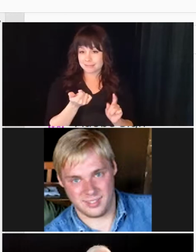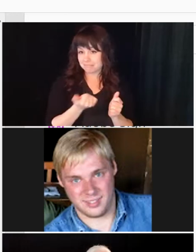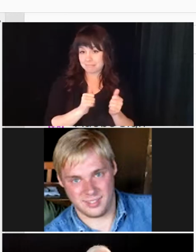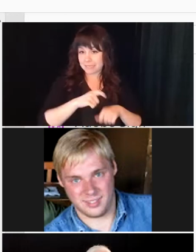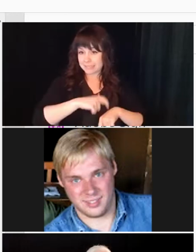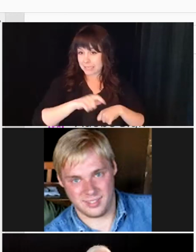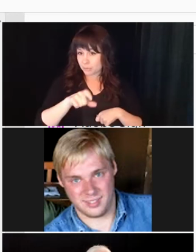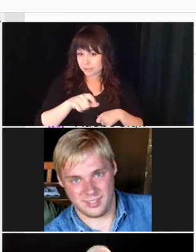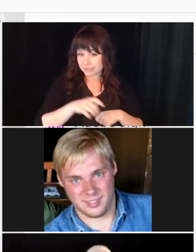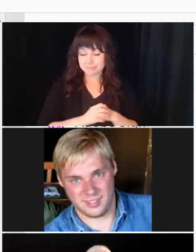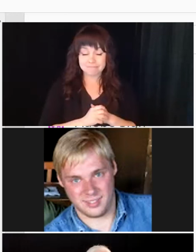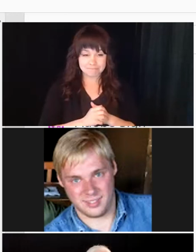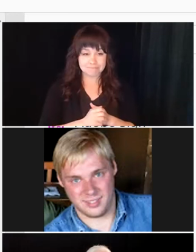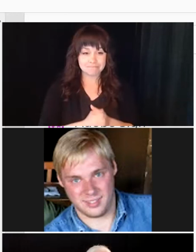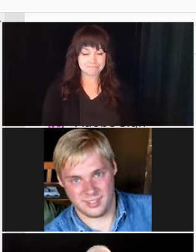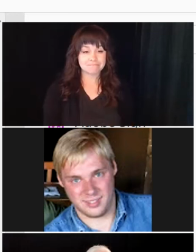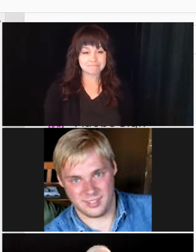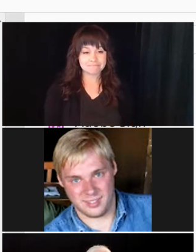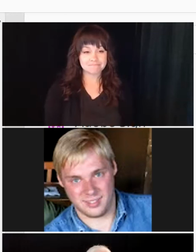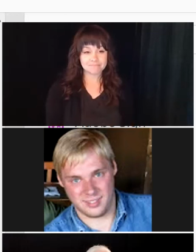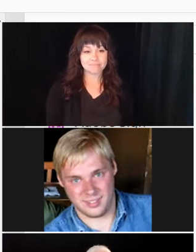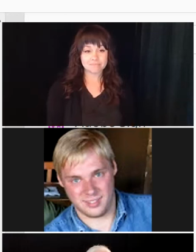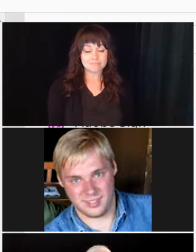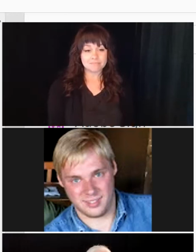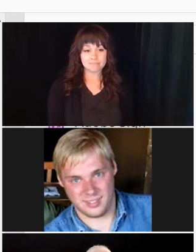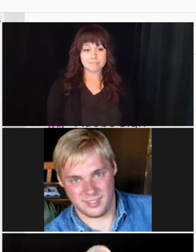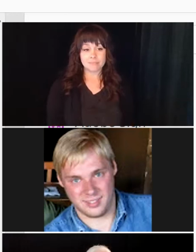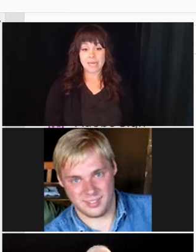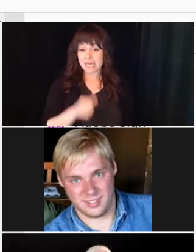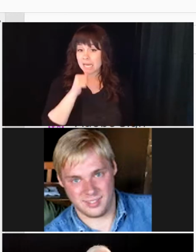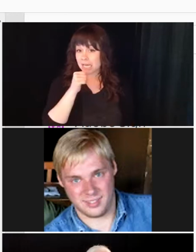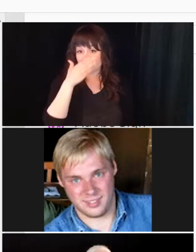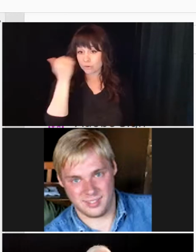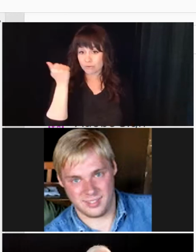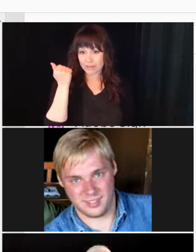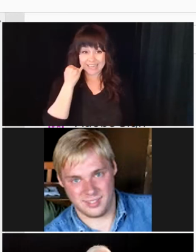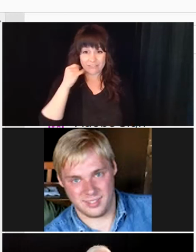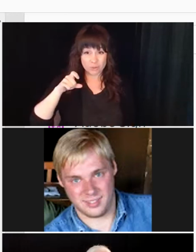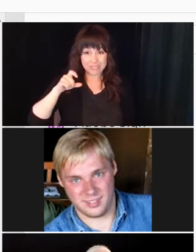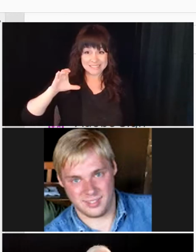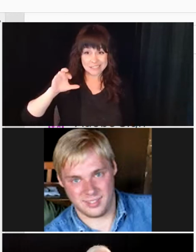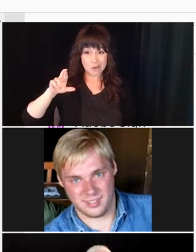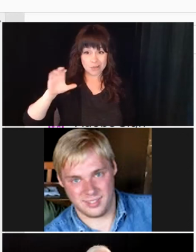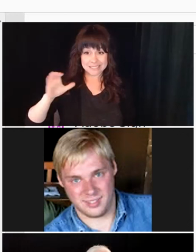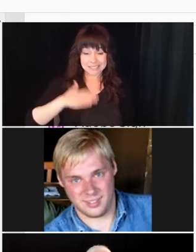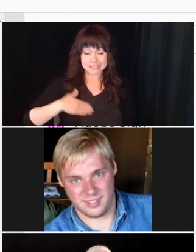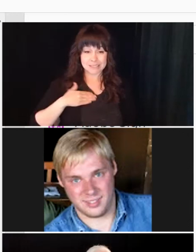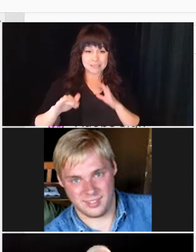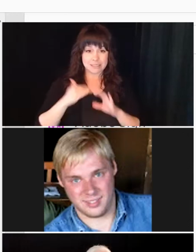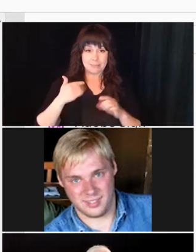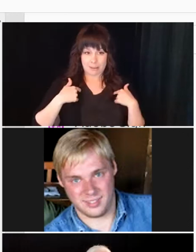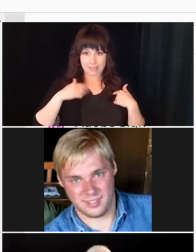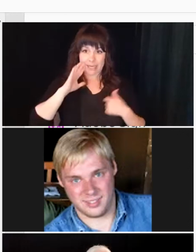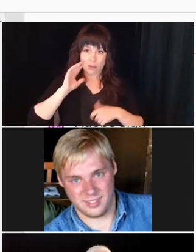to. And again, don't forget if you need CRCs, you can email me and I can get those into place for